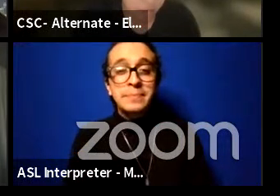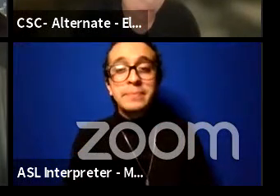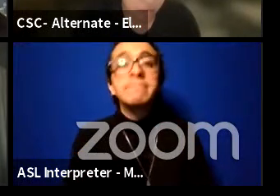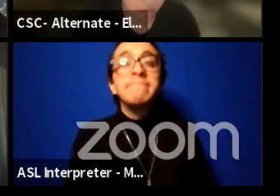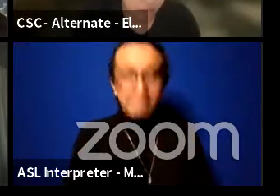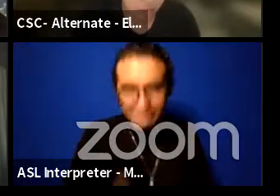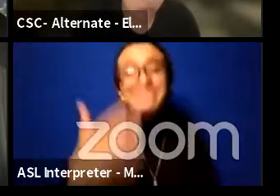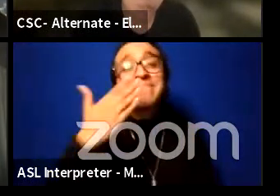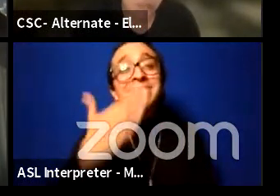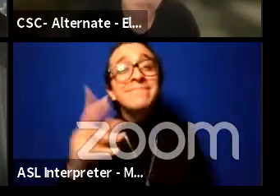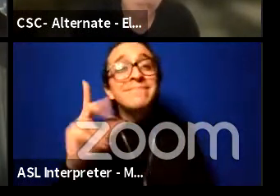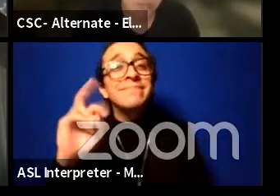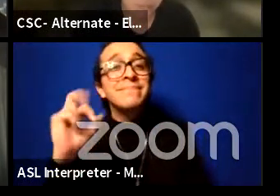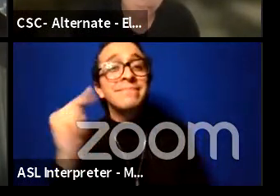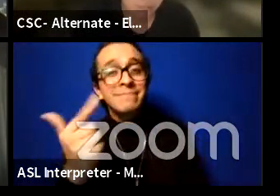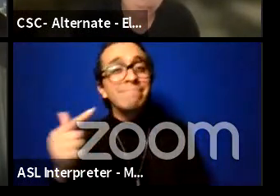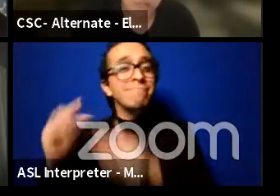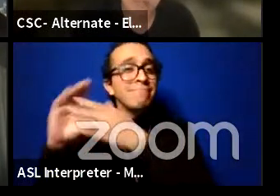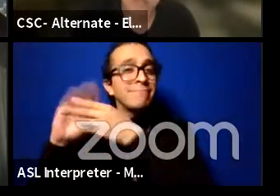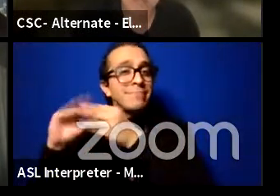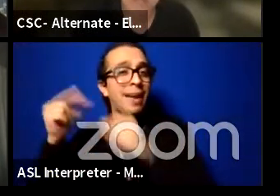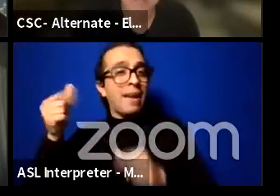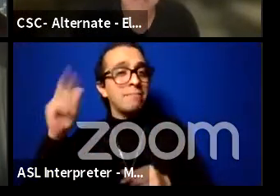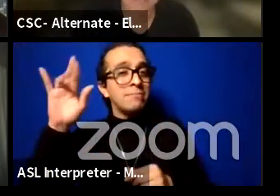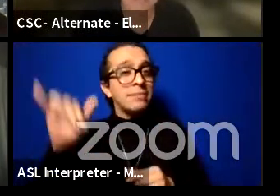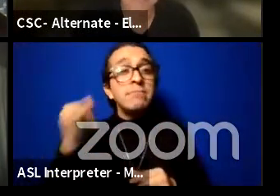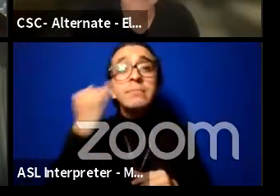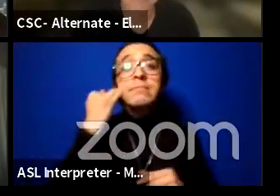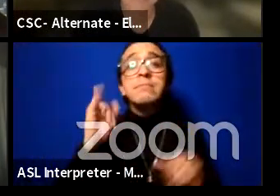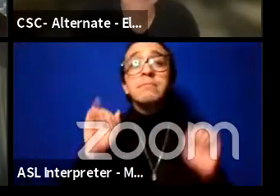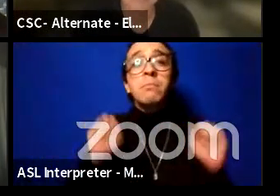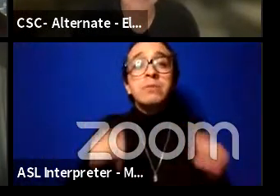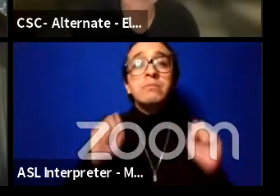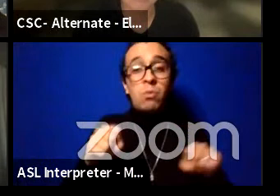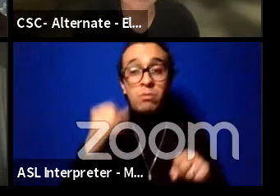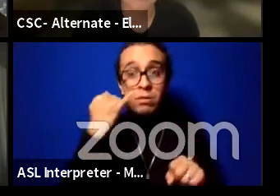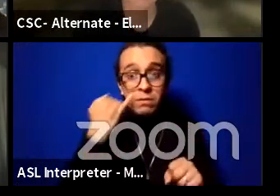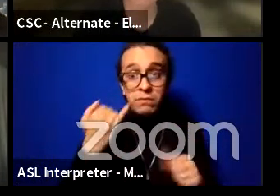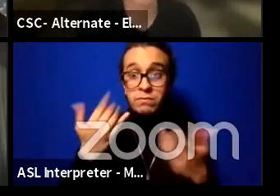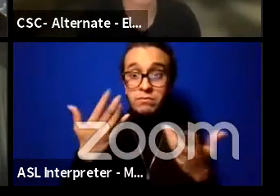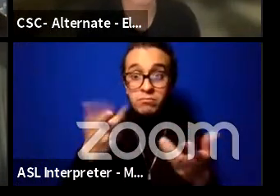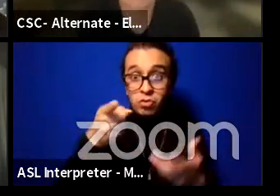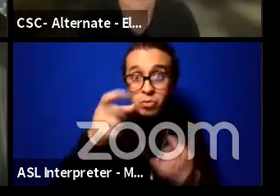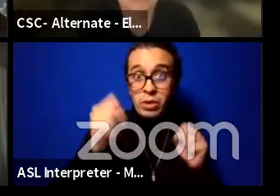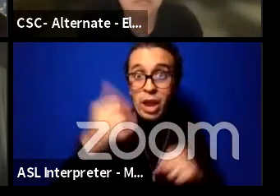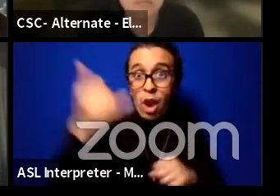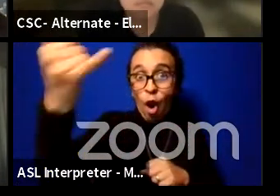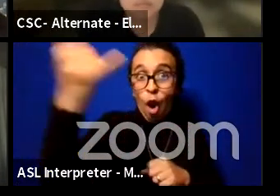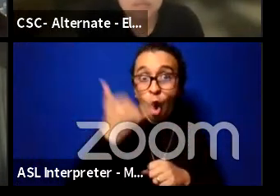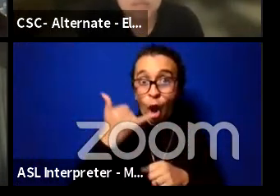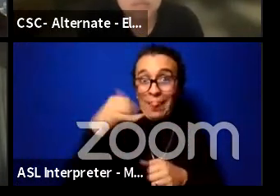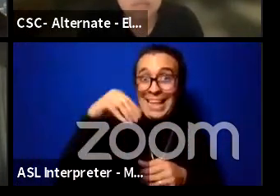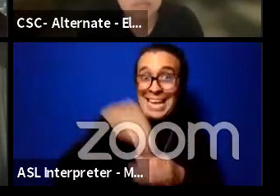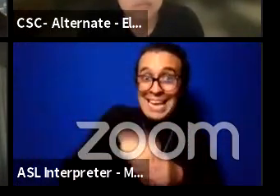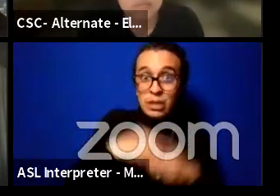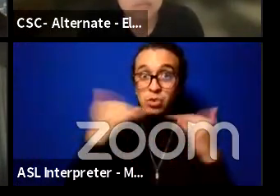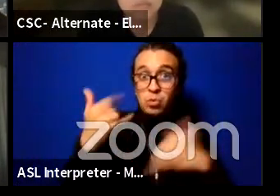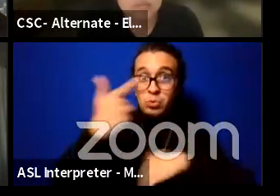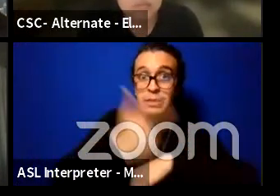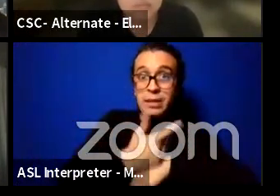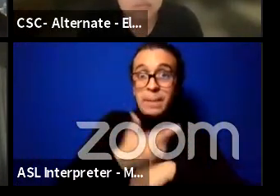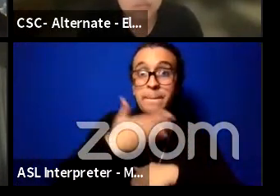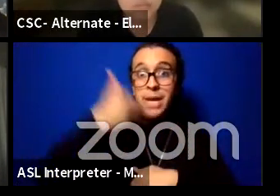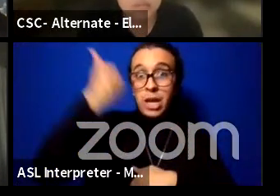Thank you, Douglas. On a different note, if it's possible for us to support you with calling in today, I think that would really help as